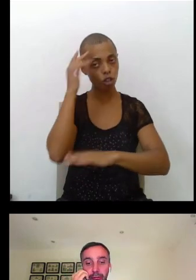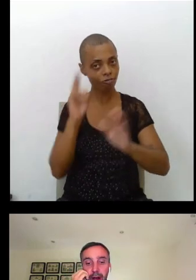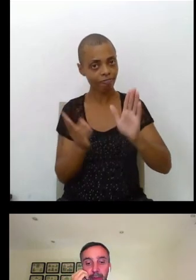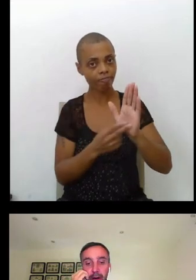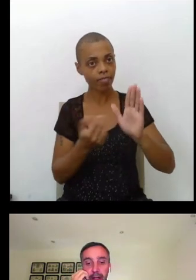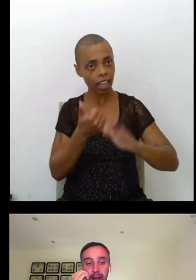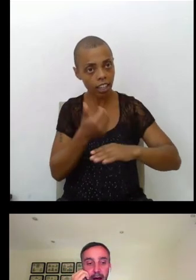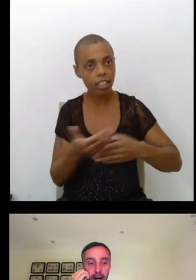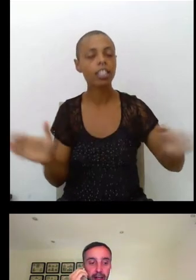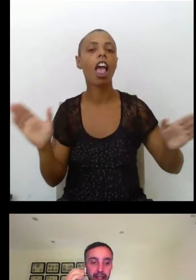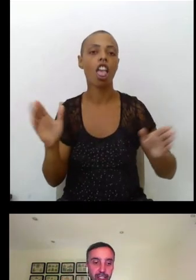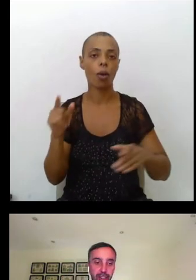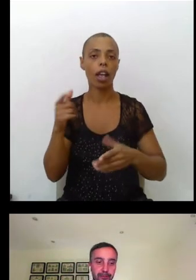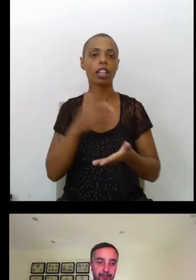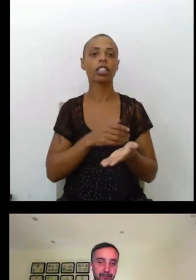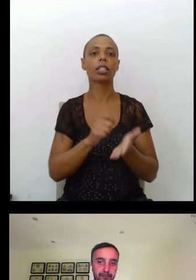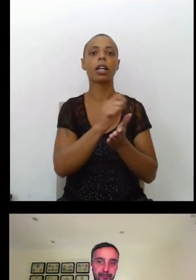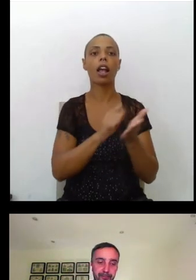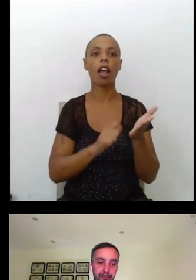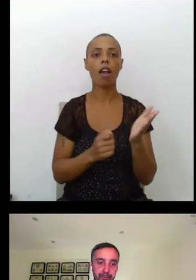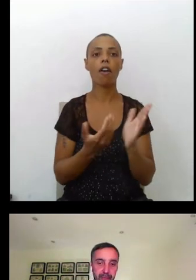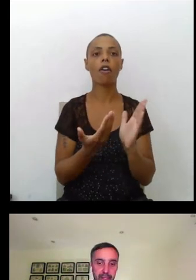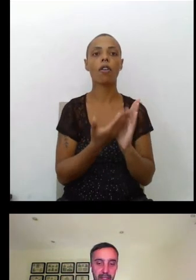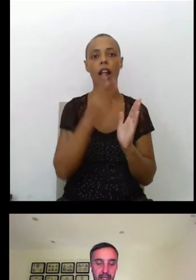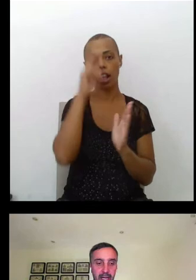farter of American architecture